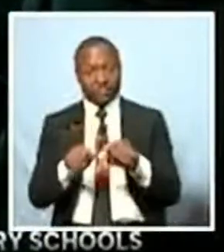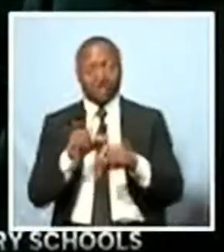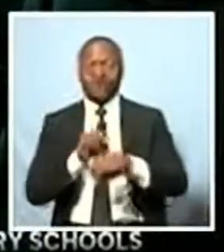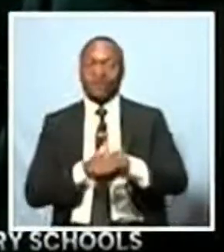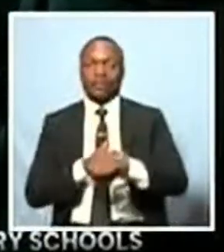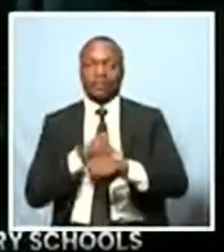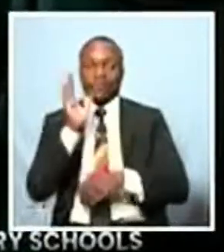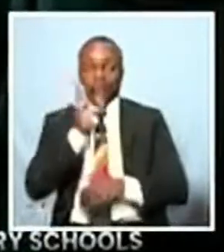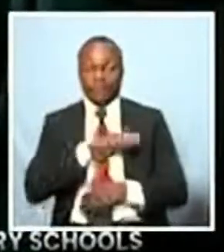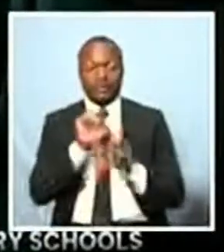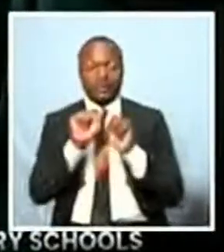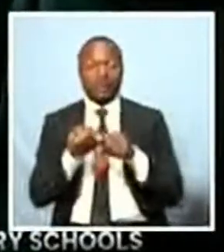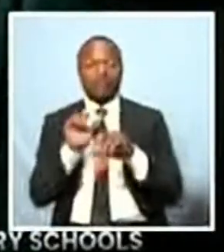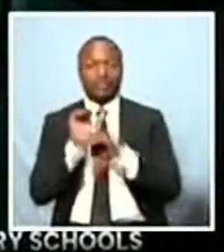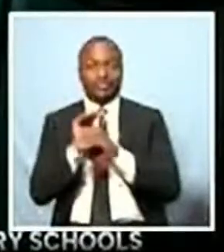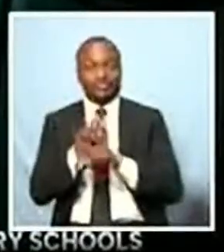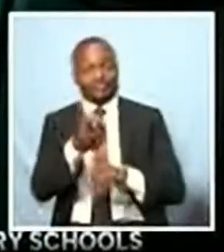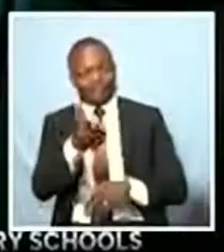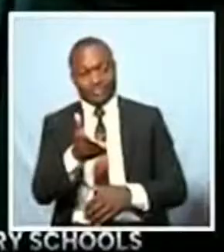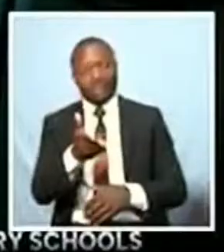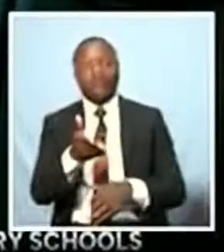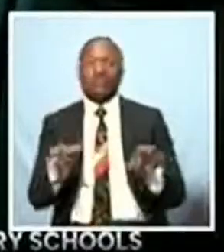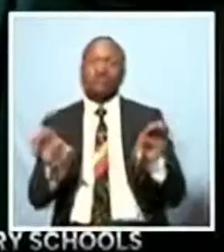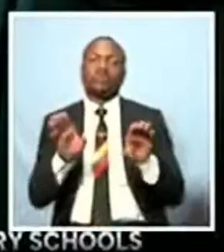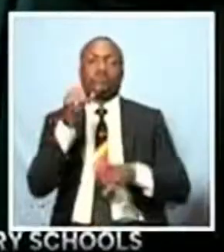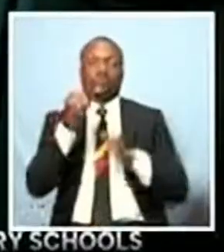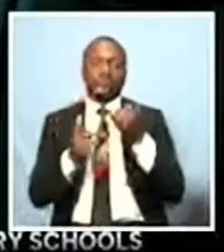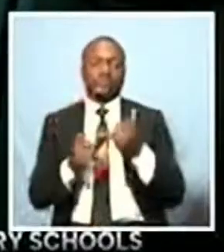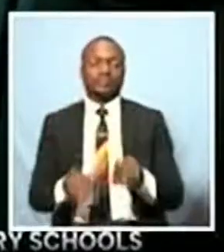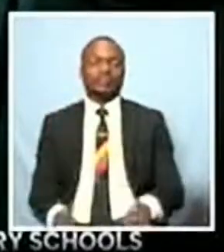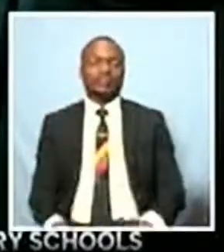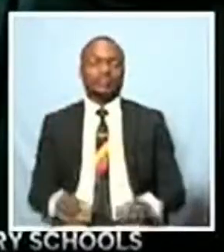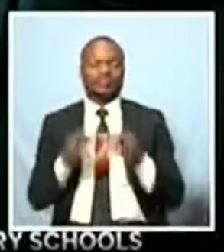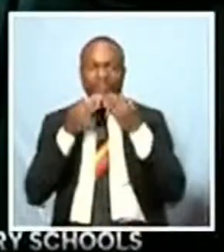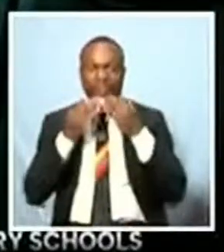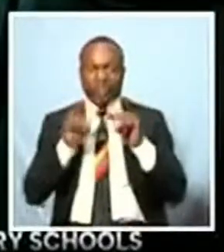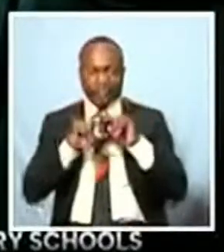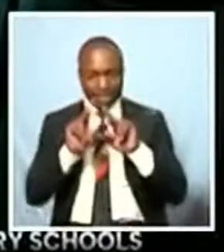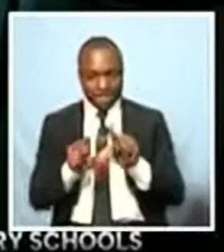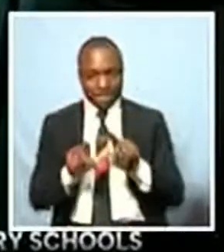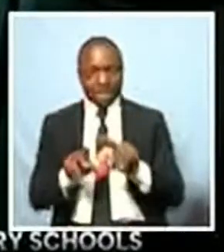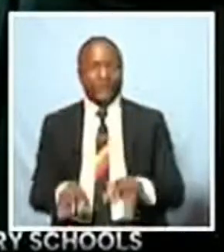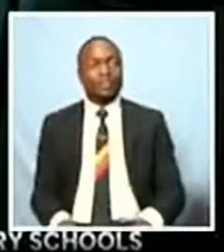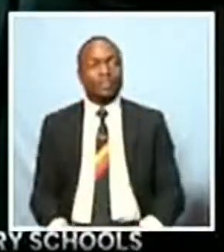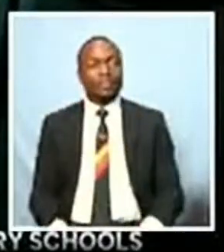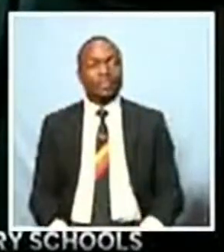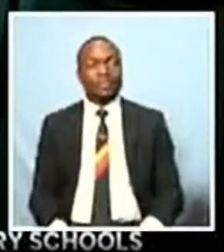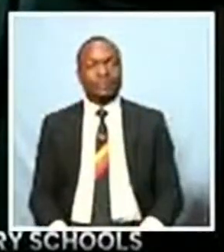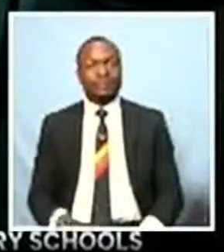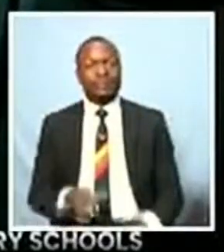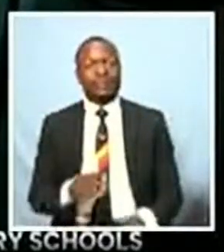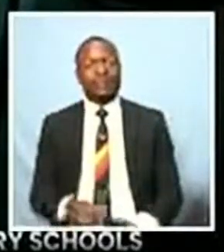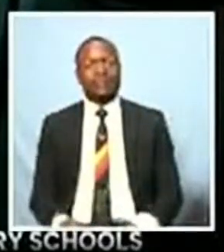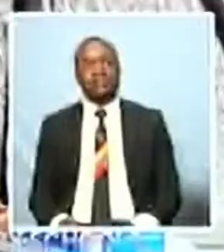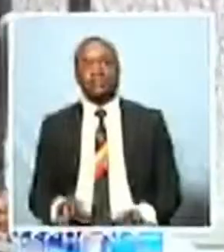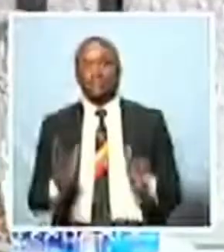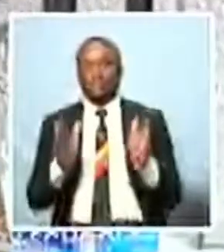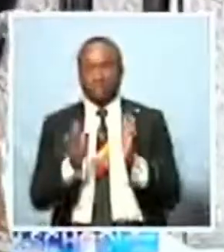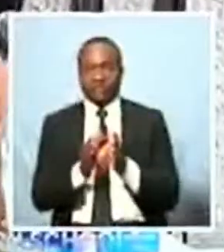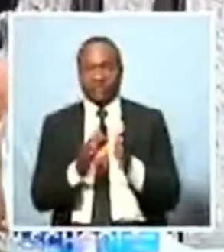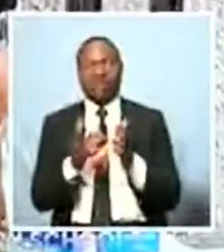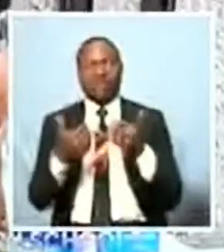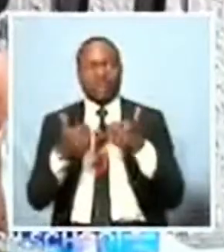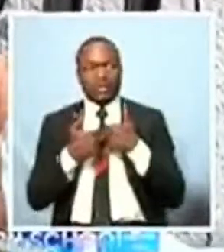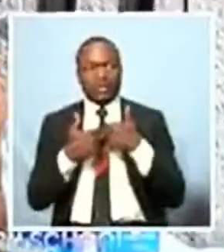of time. We can comment, Madam, then we close. Thank you, Chair. In summary, having a